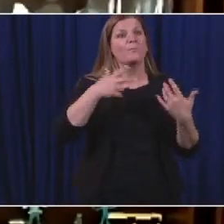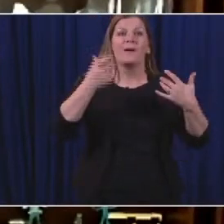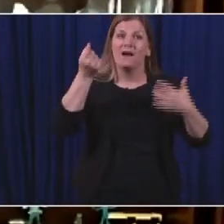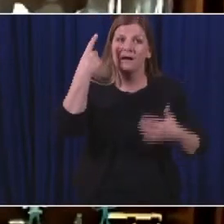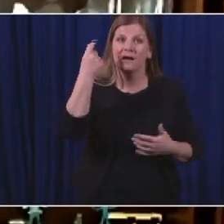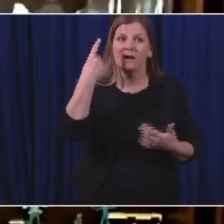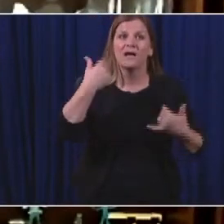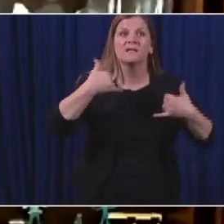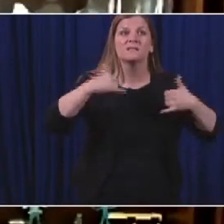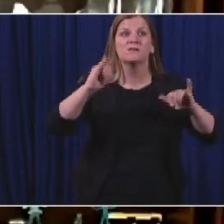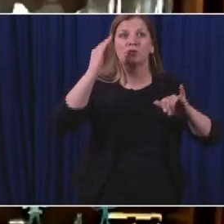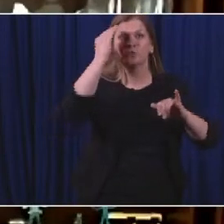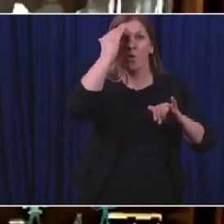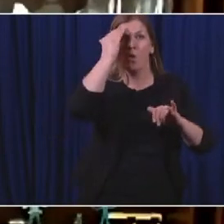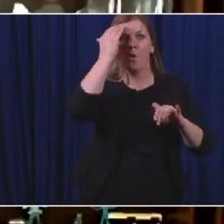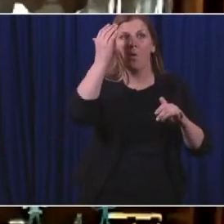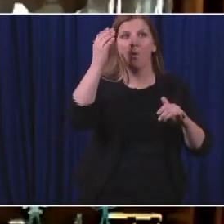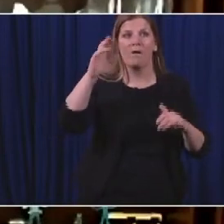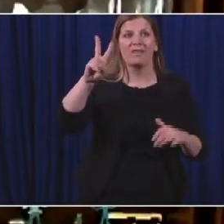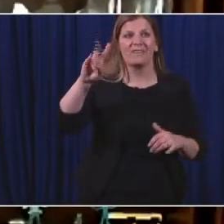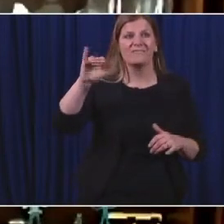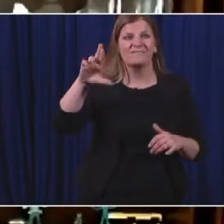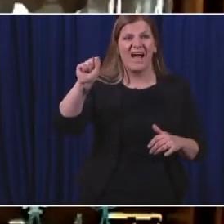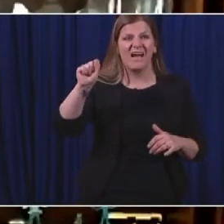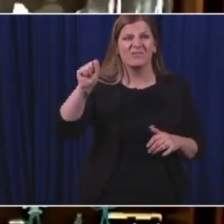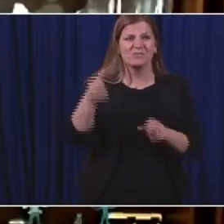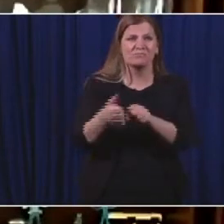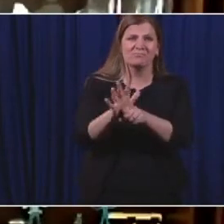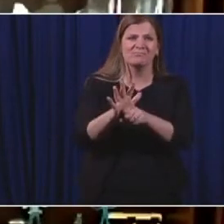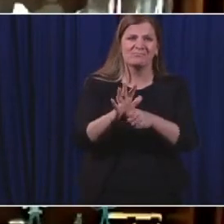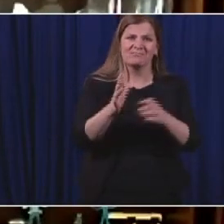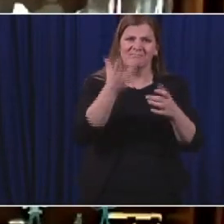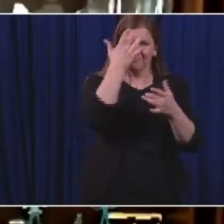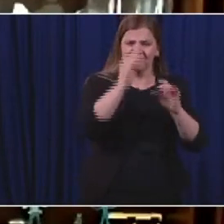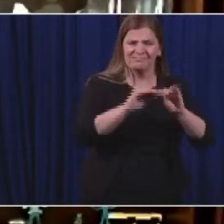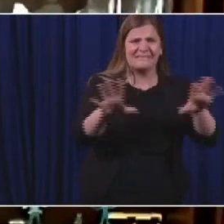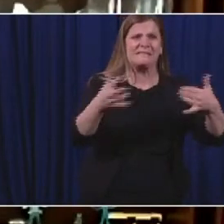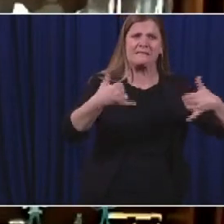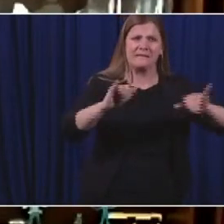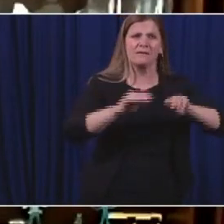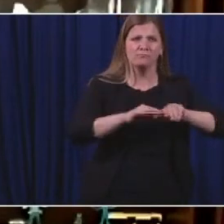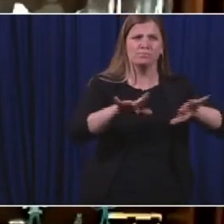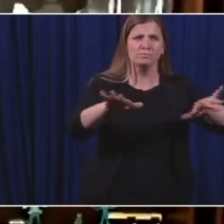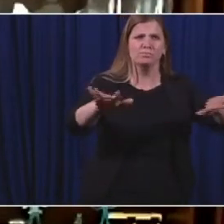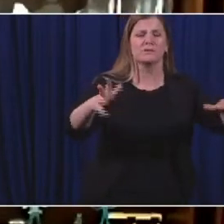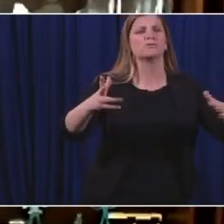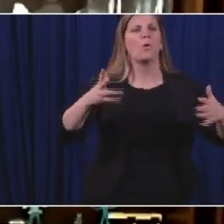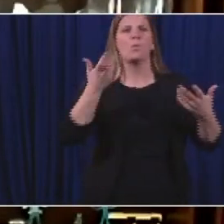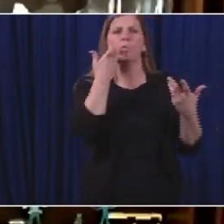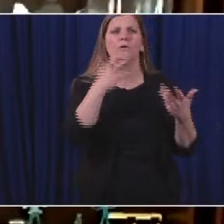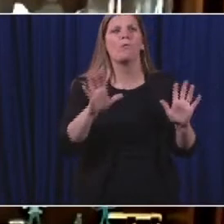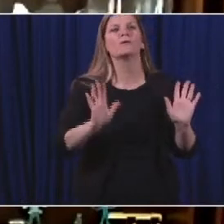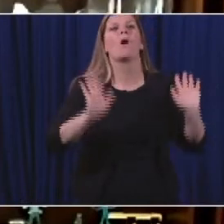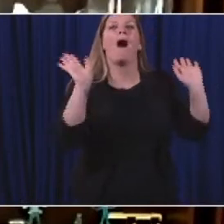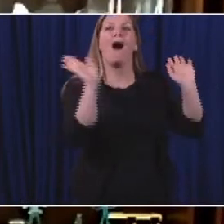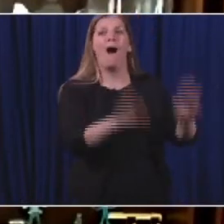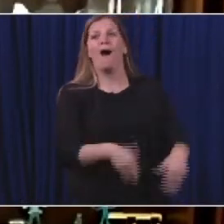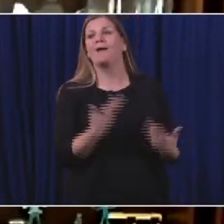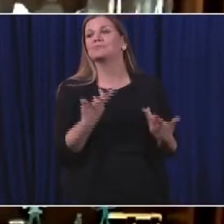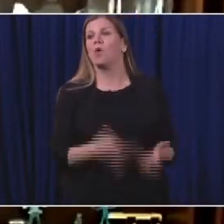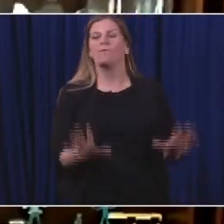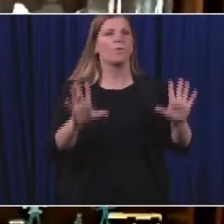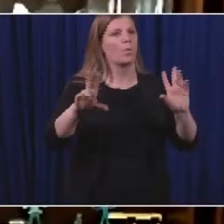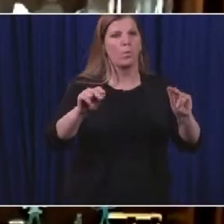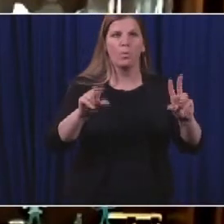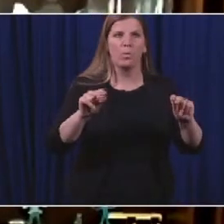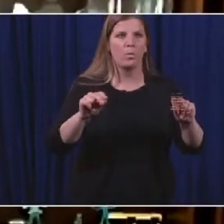there and that we still need to be mindful, that we need to be as mindful as ever about keeping our guard up and doing those things that we know that will keep